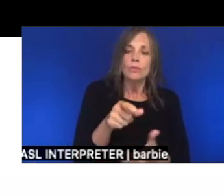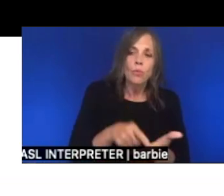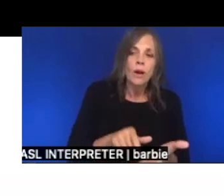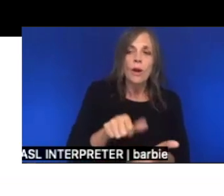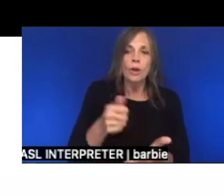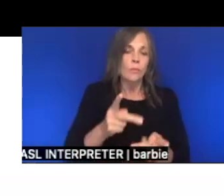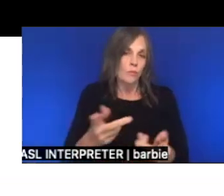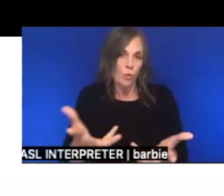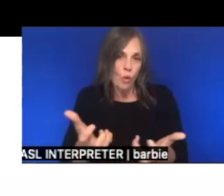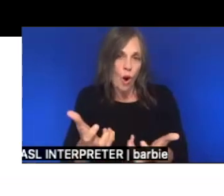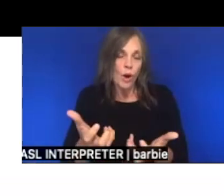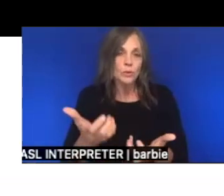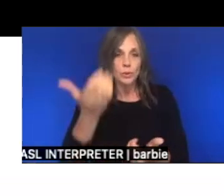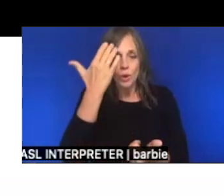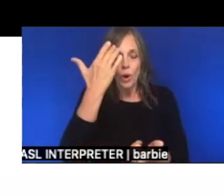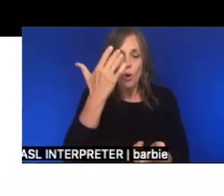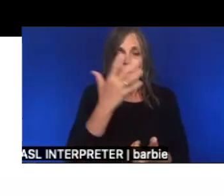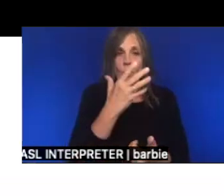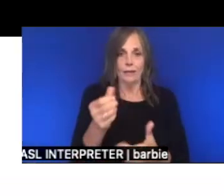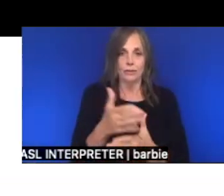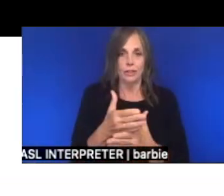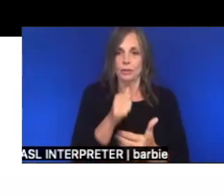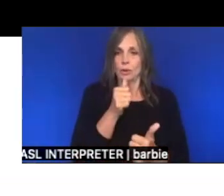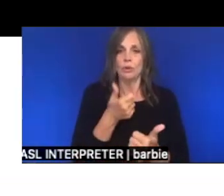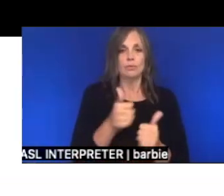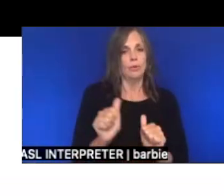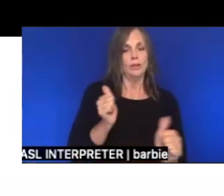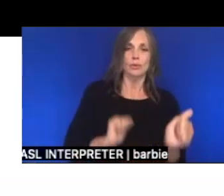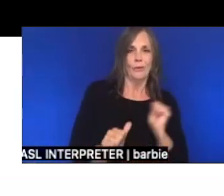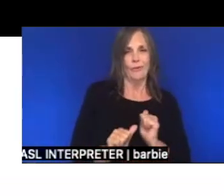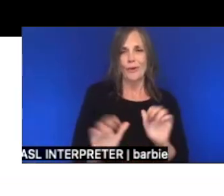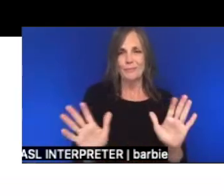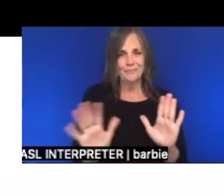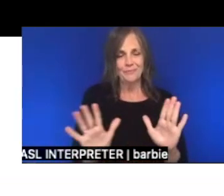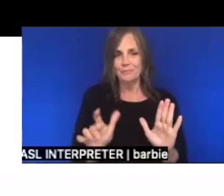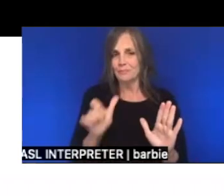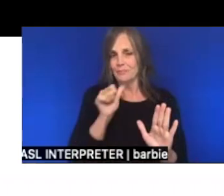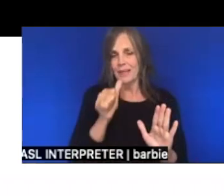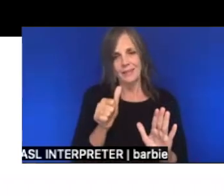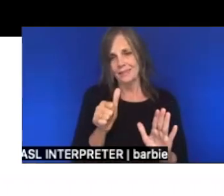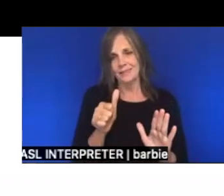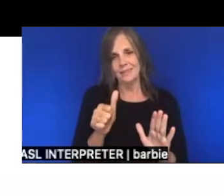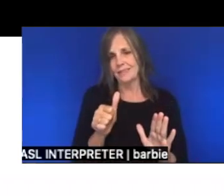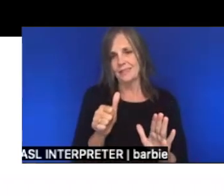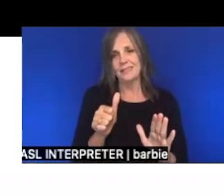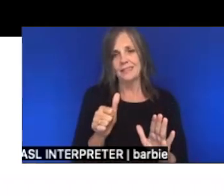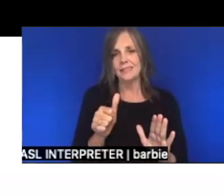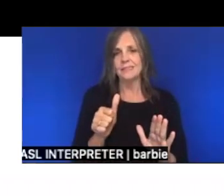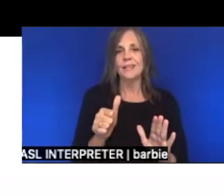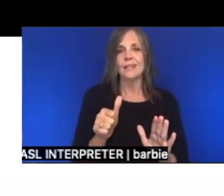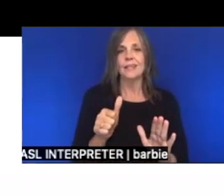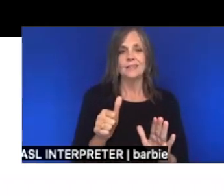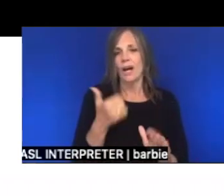to share, and do not try to perform, because this is not well seen, of course. And support